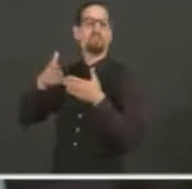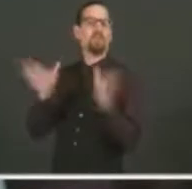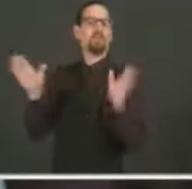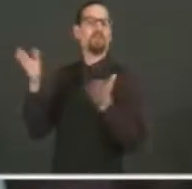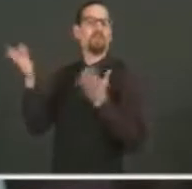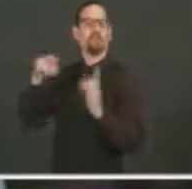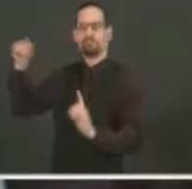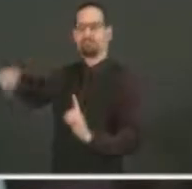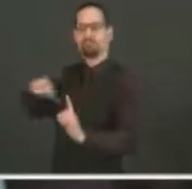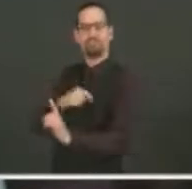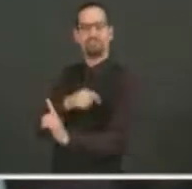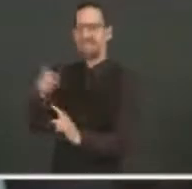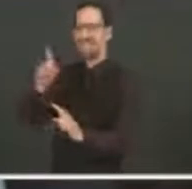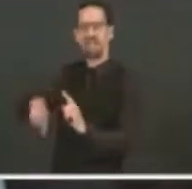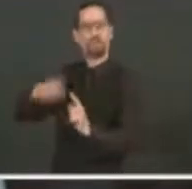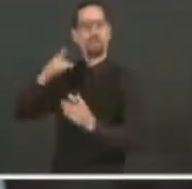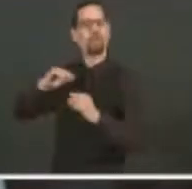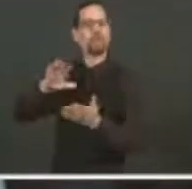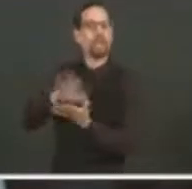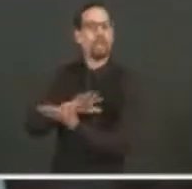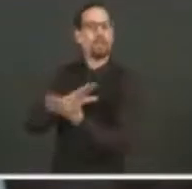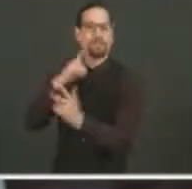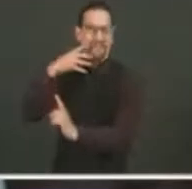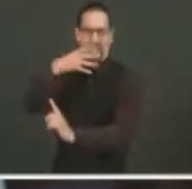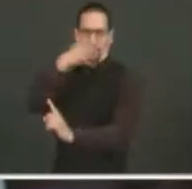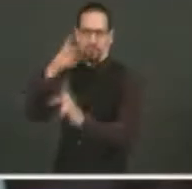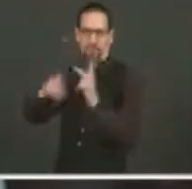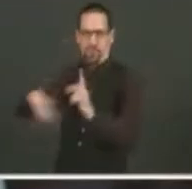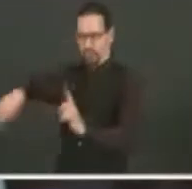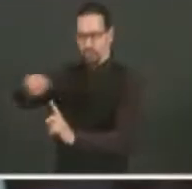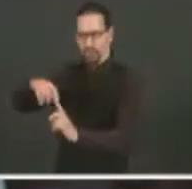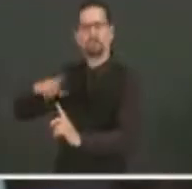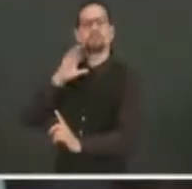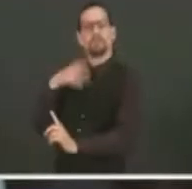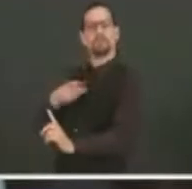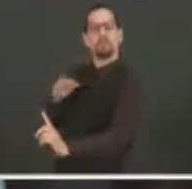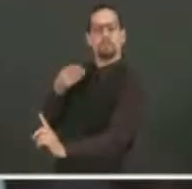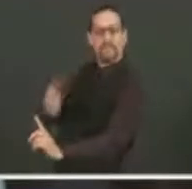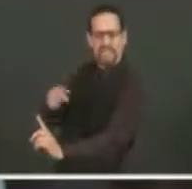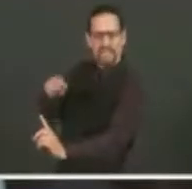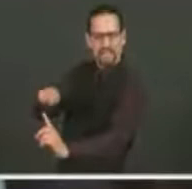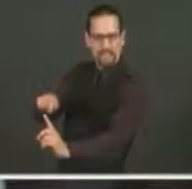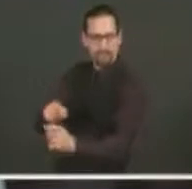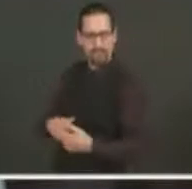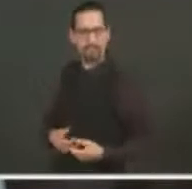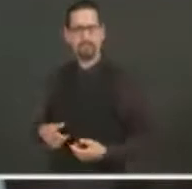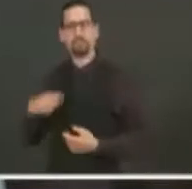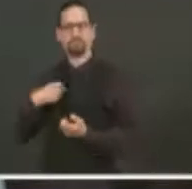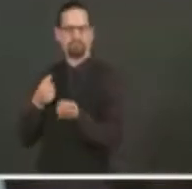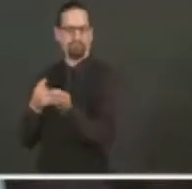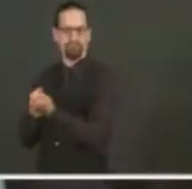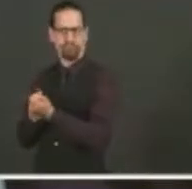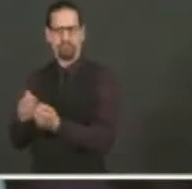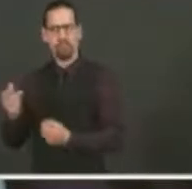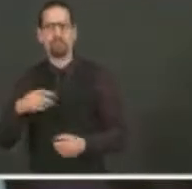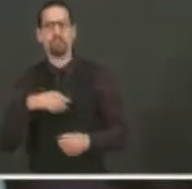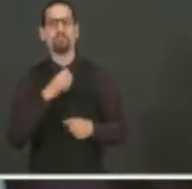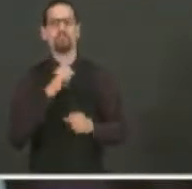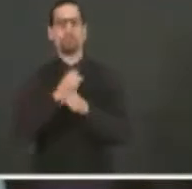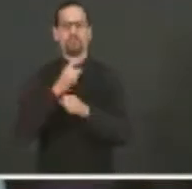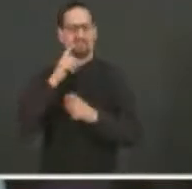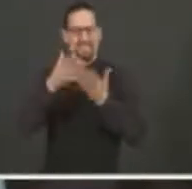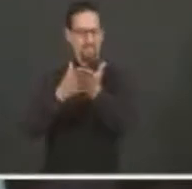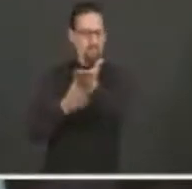These folks deserve our support, and I know I'm going to work my tail off to raise money philanthropically in this fund, and I would ask you to do the same